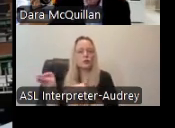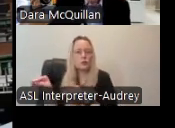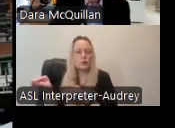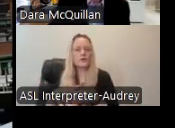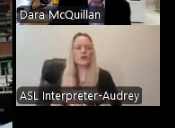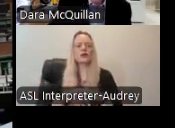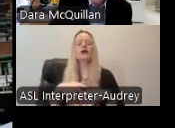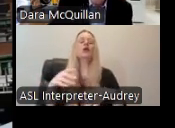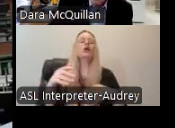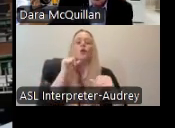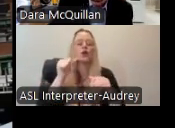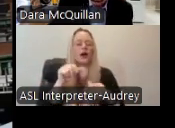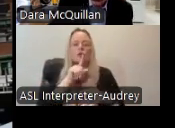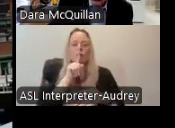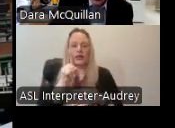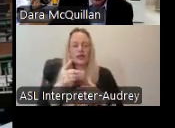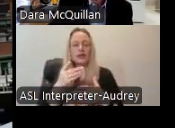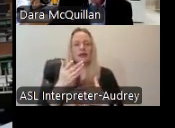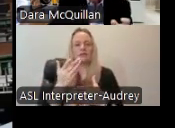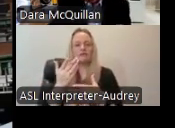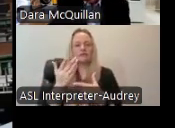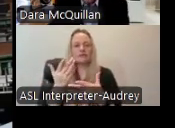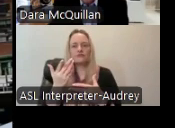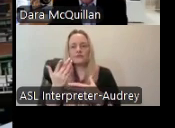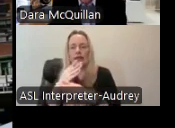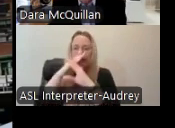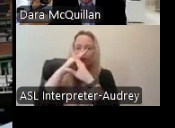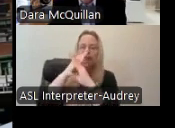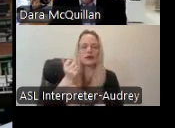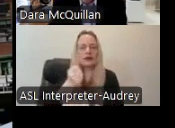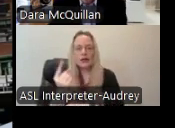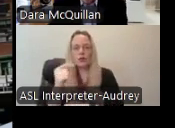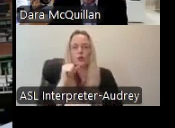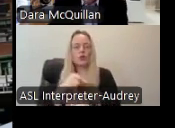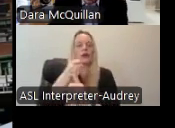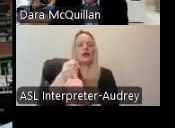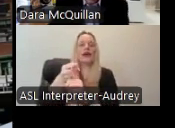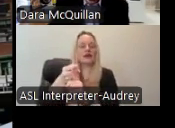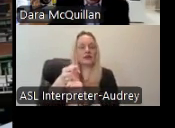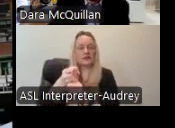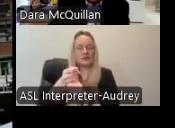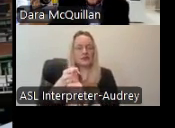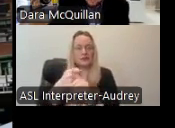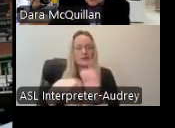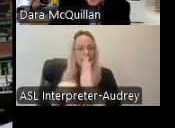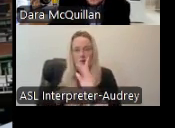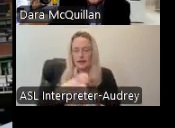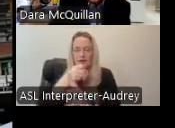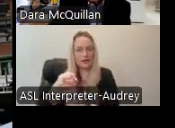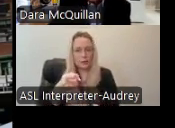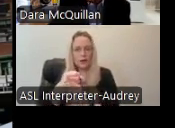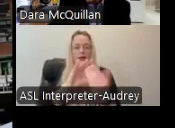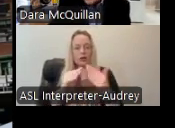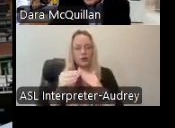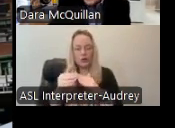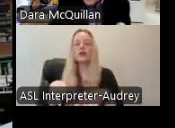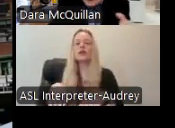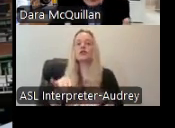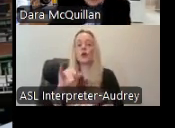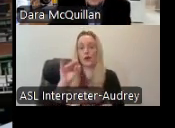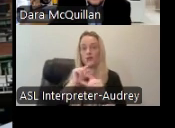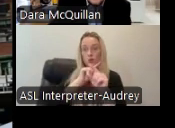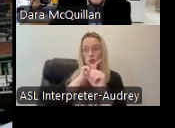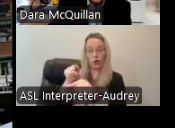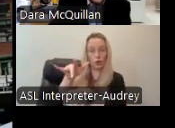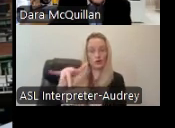anyone. We're not getting in anyone's way. We're not negatively impacting the community. As a matter of fact, if you go there, and for those of us who